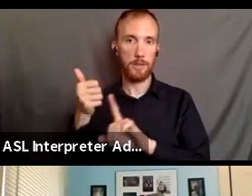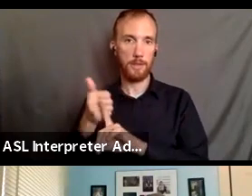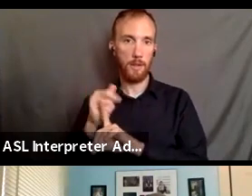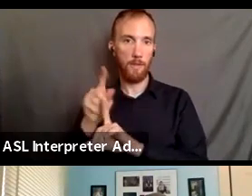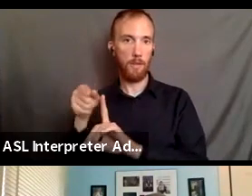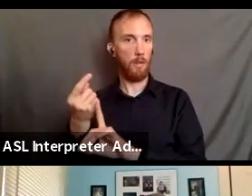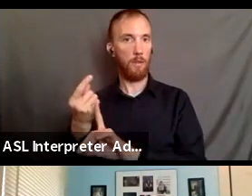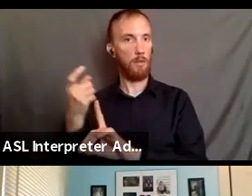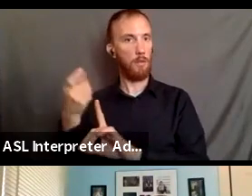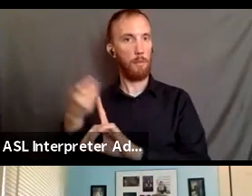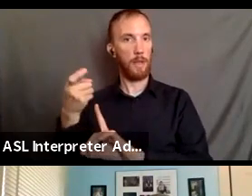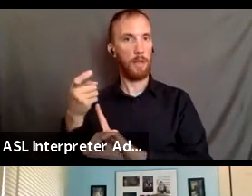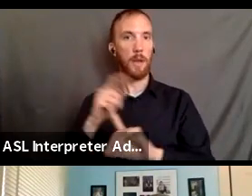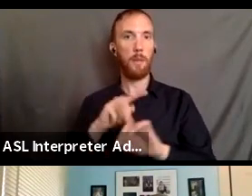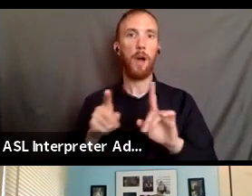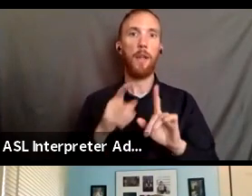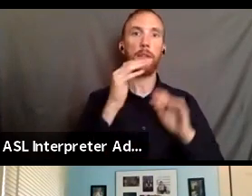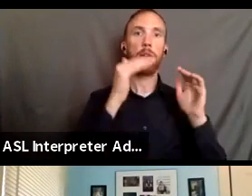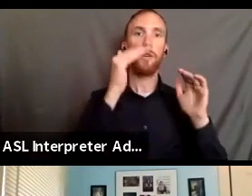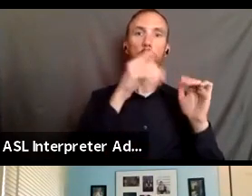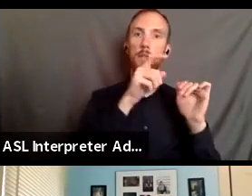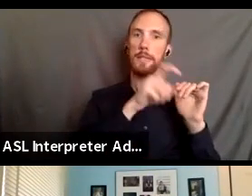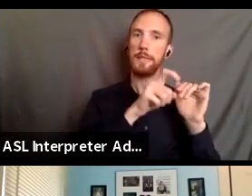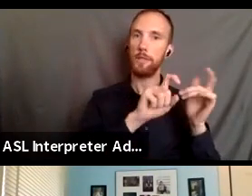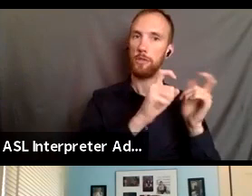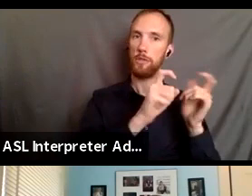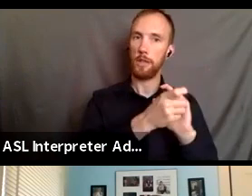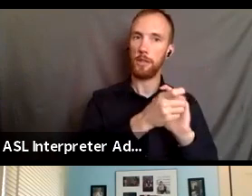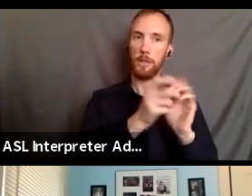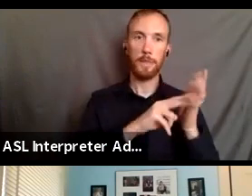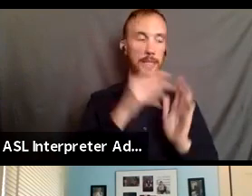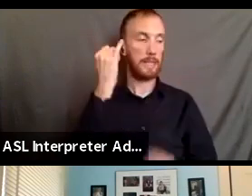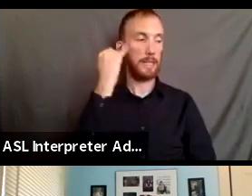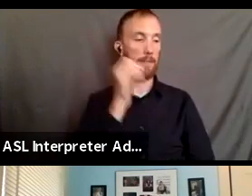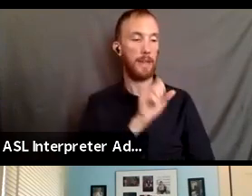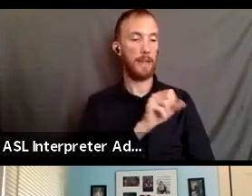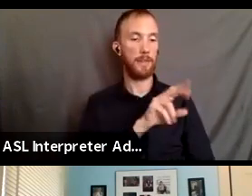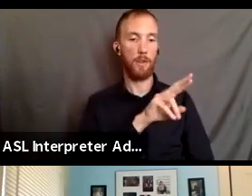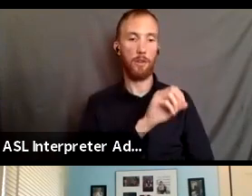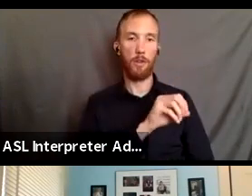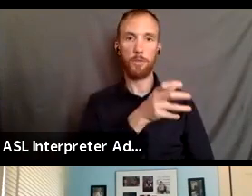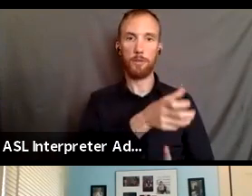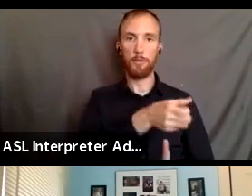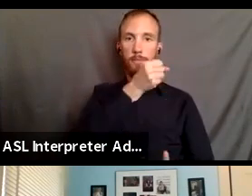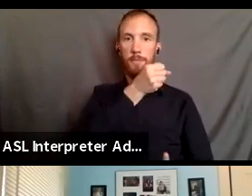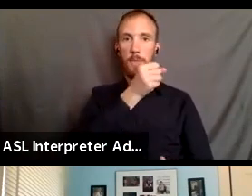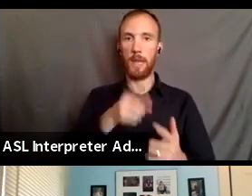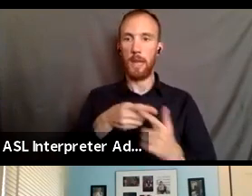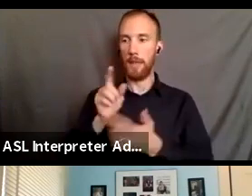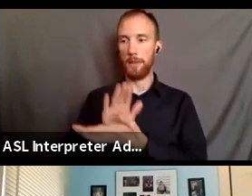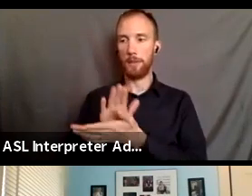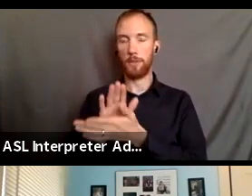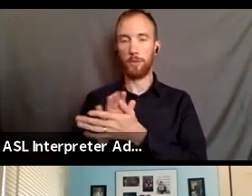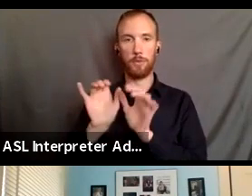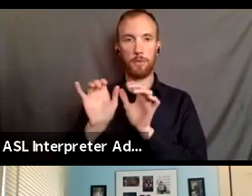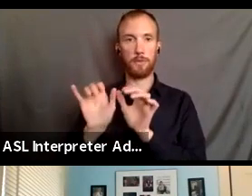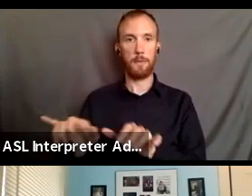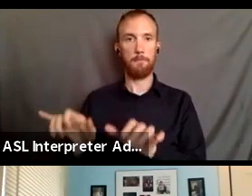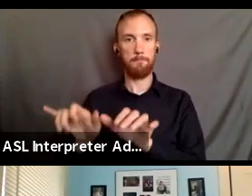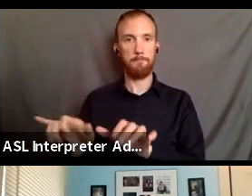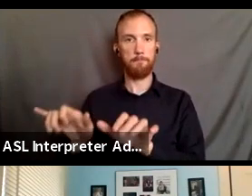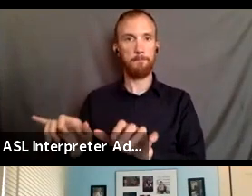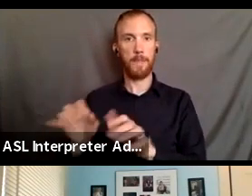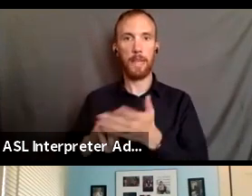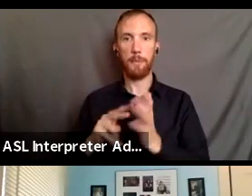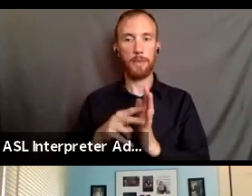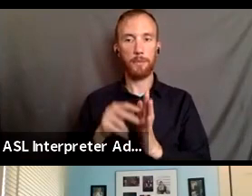sros and the behavior of adults and schools doesn't change we won't have addressed the problem and i think our progress towards eradicating the